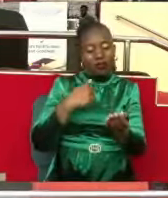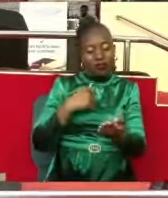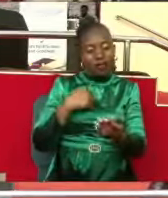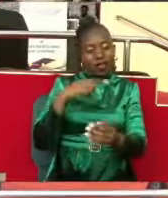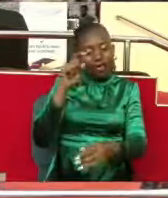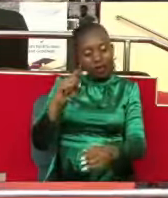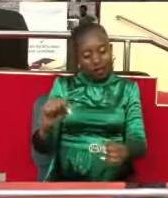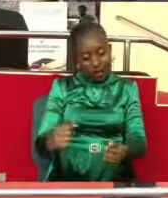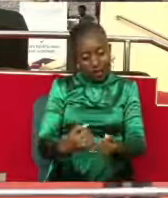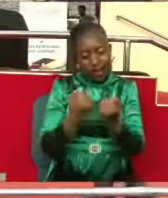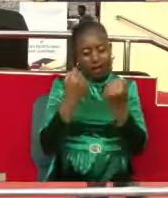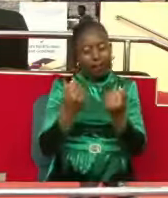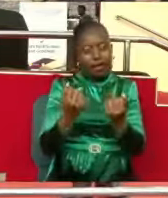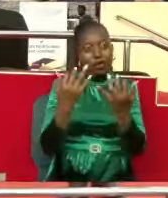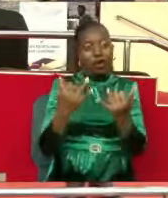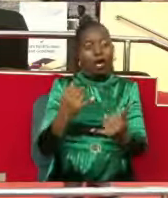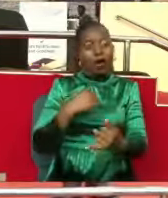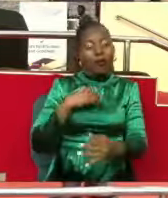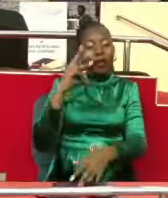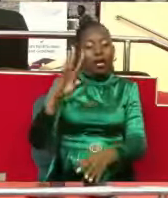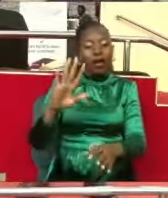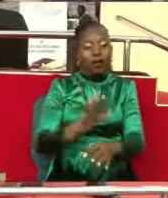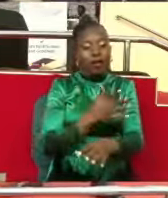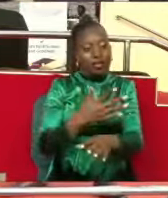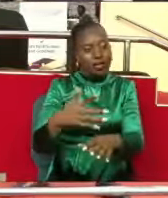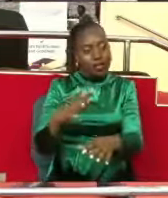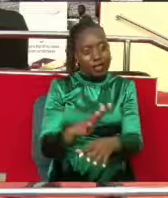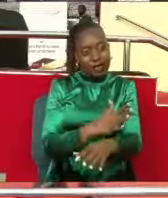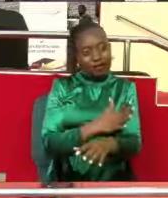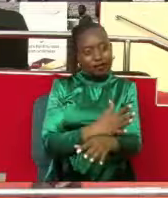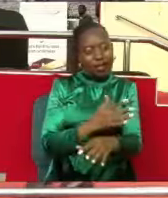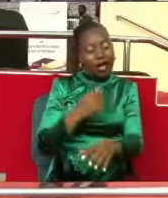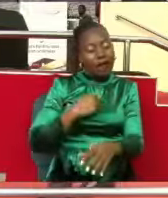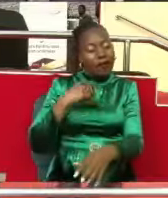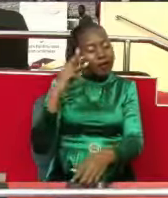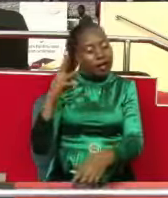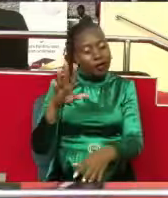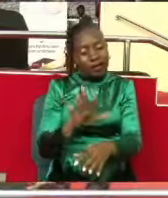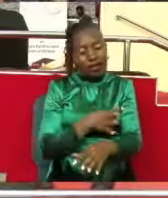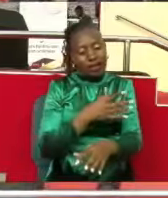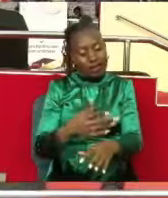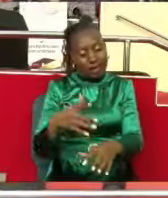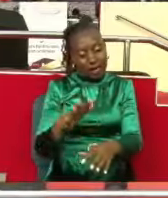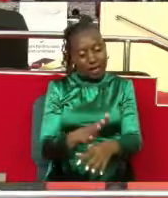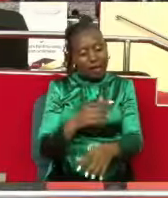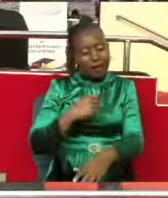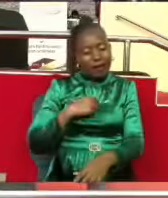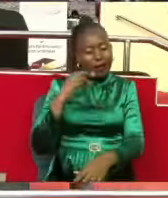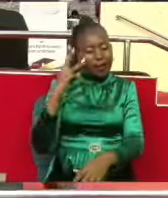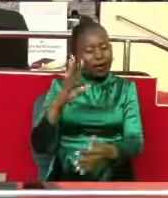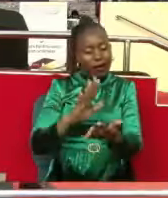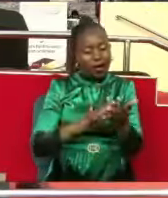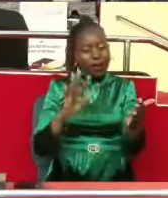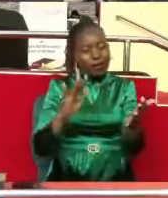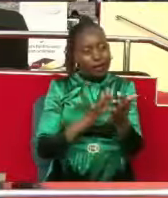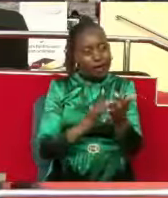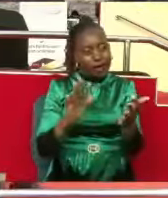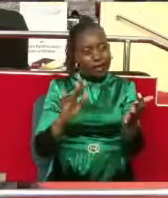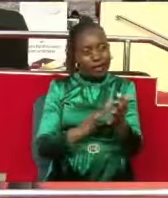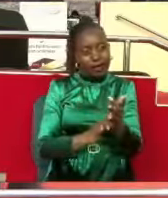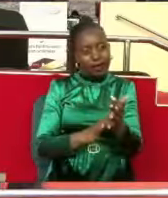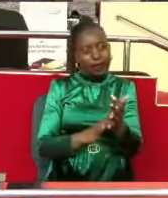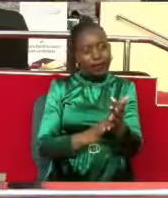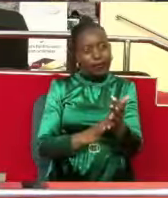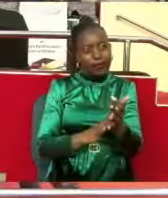I will sing. Nitaimba. I will sing. Nitaimba. I will sing. Nitaimba. I will praise. Nitasifu. I might